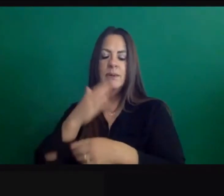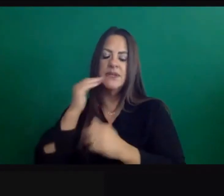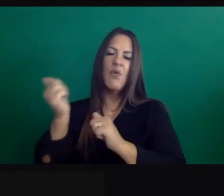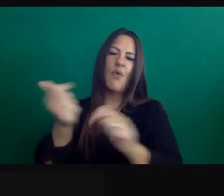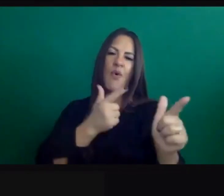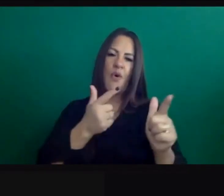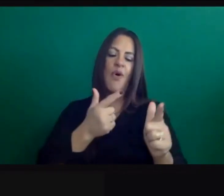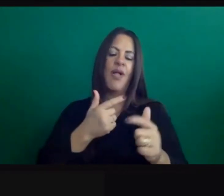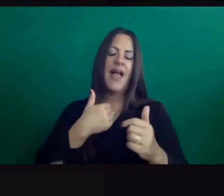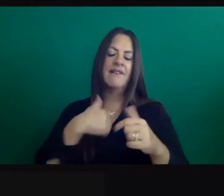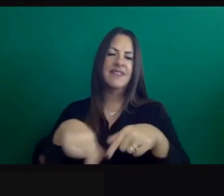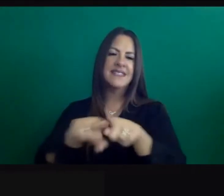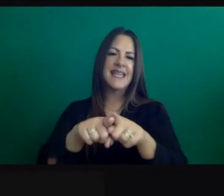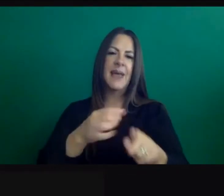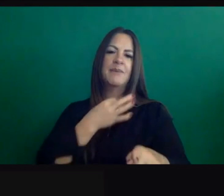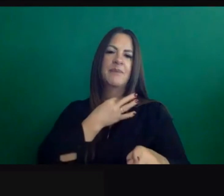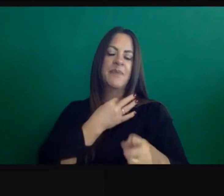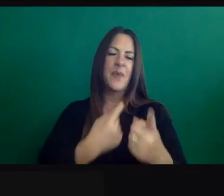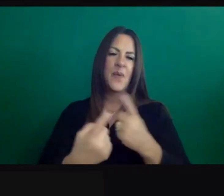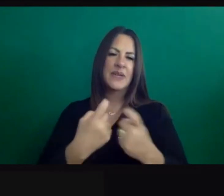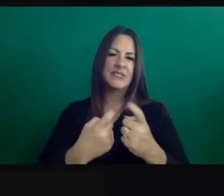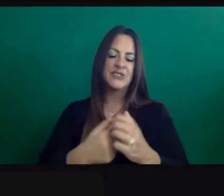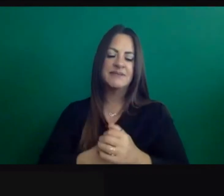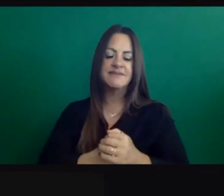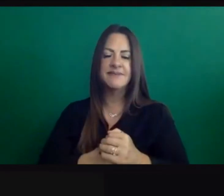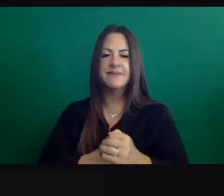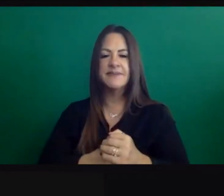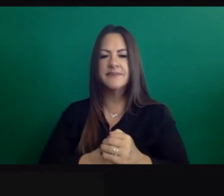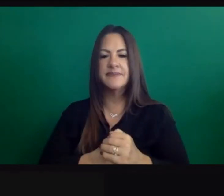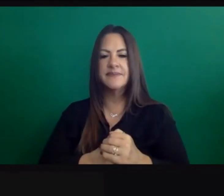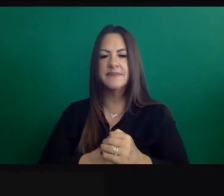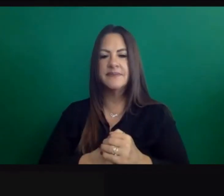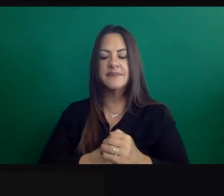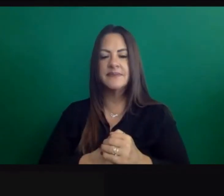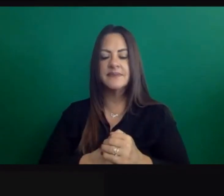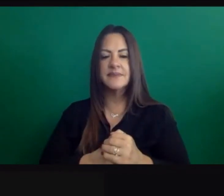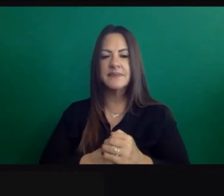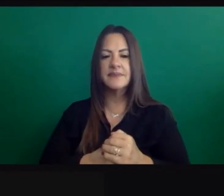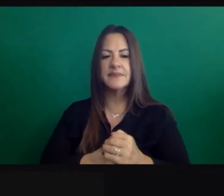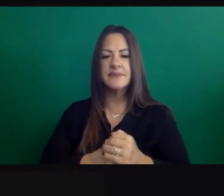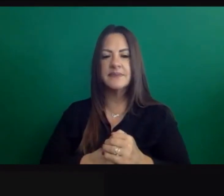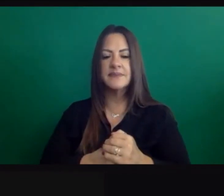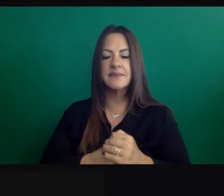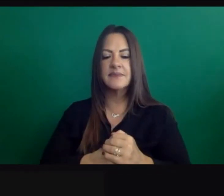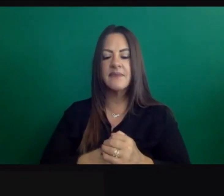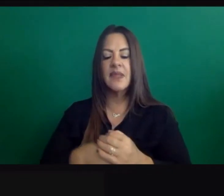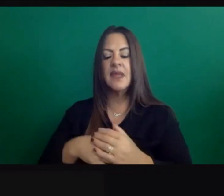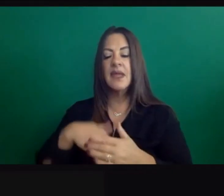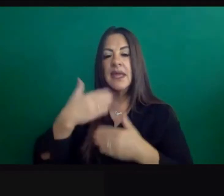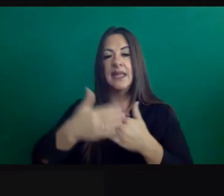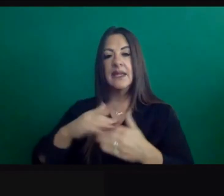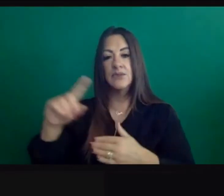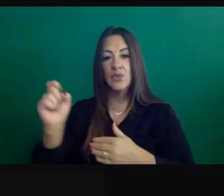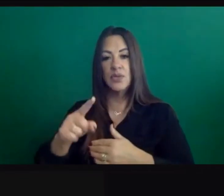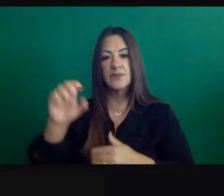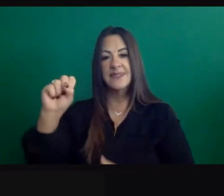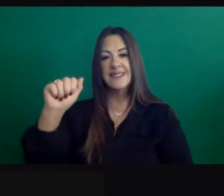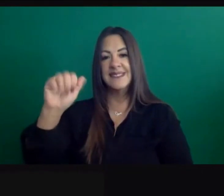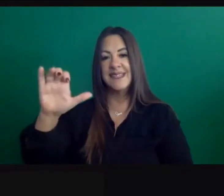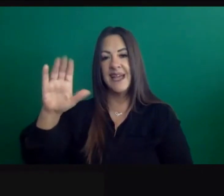We have time for 2 more brief questions. The next question comes from Andrew Sheeler, the Sacramento Bee.